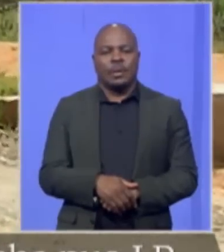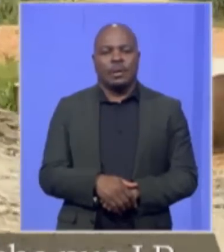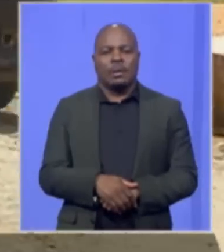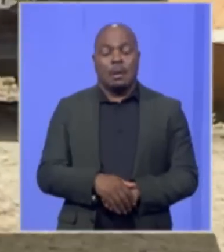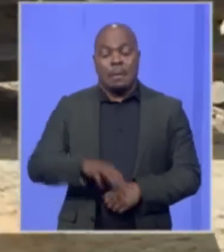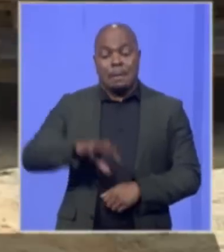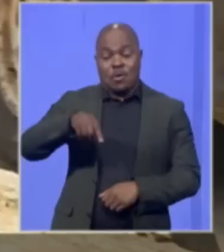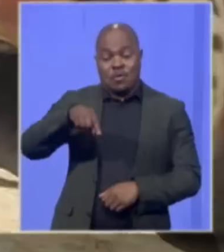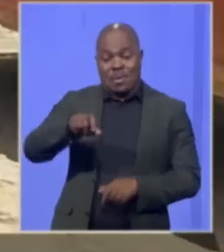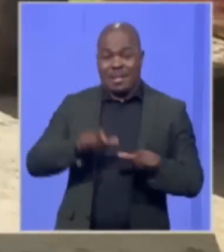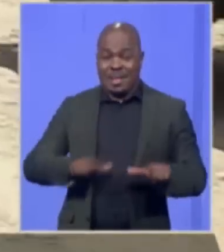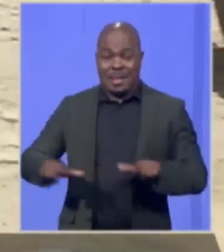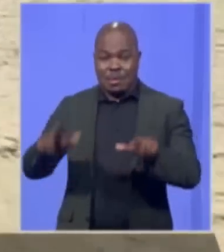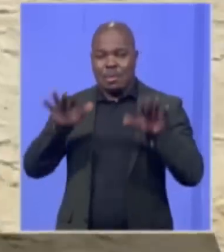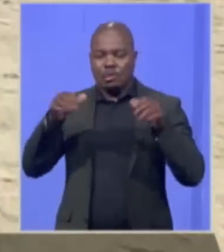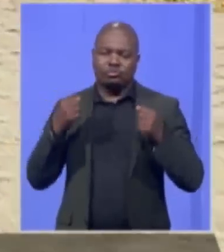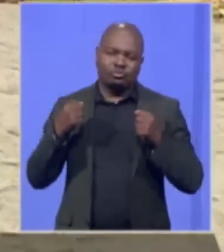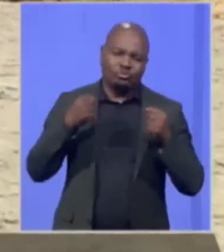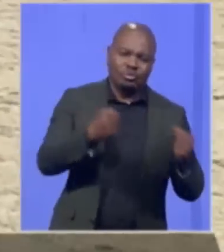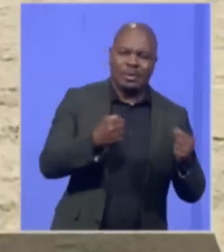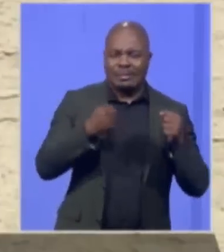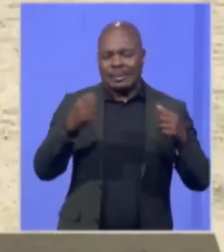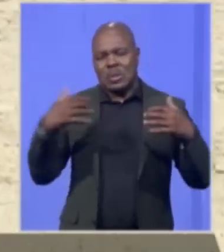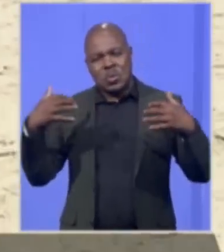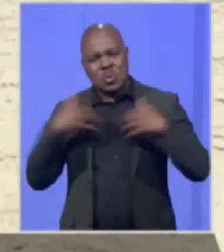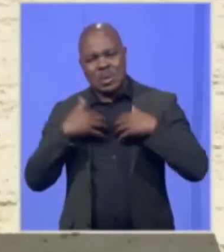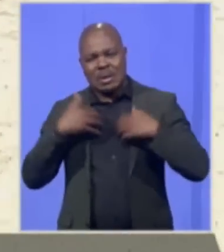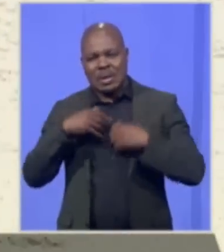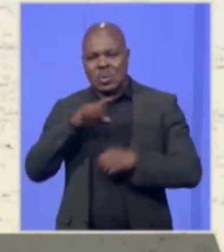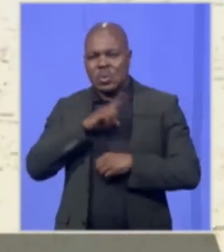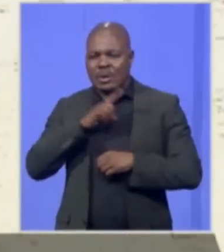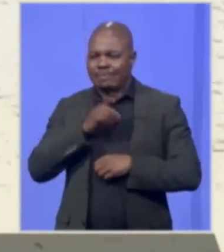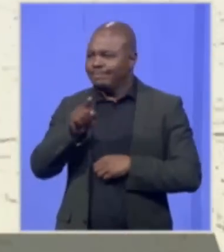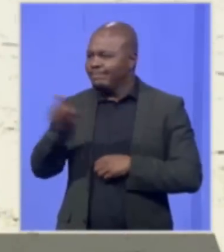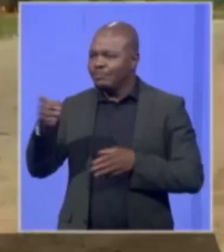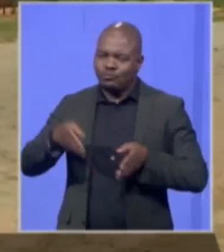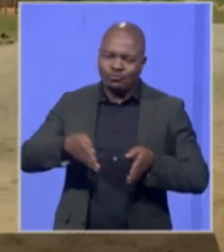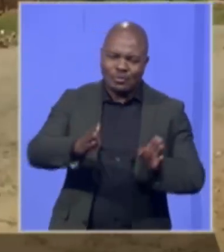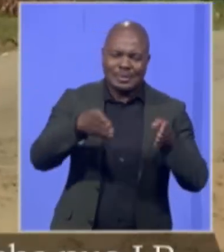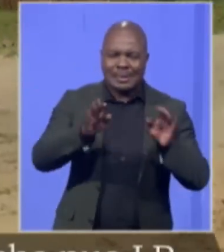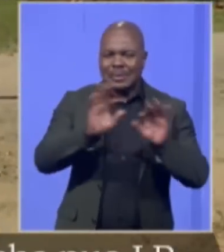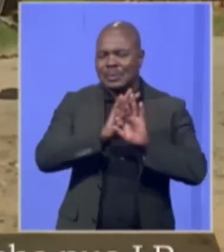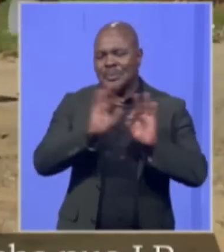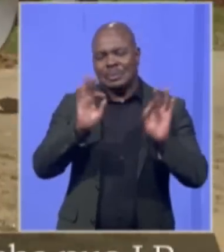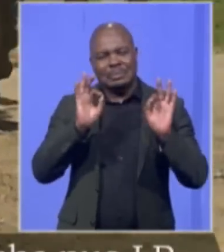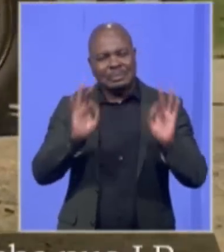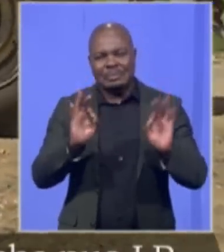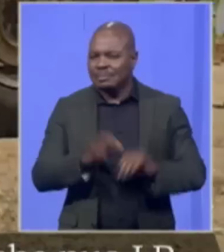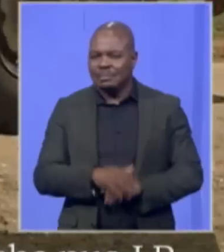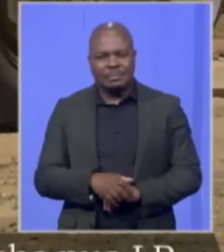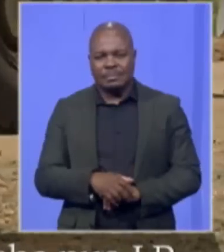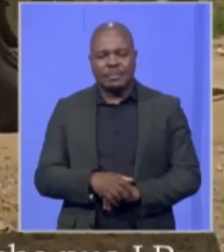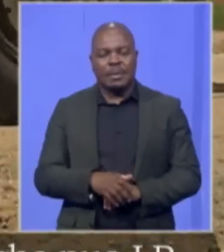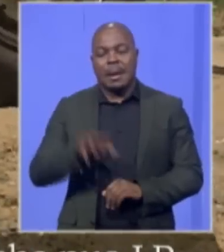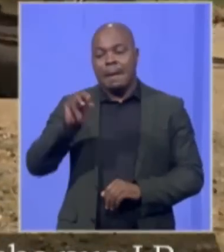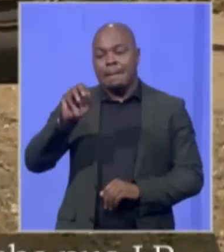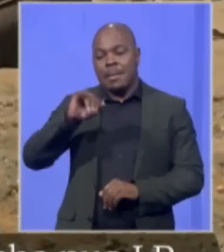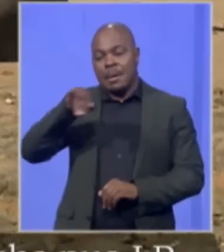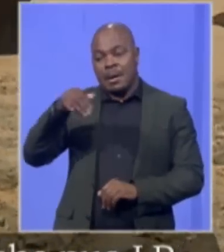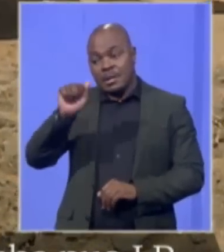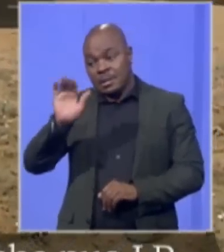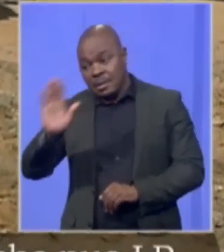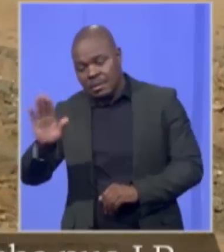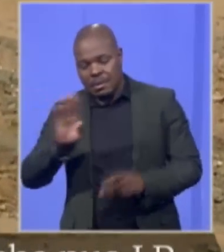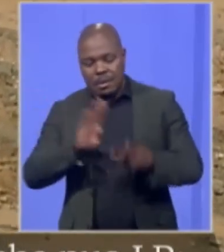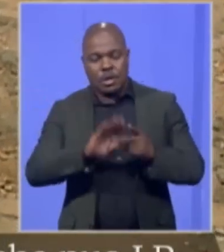Bakgweetsi mo profenseng ya Limpopo ba tlhobaediwa ke seemo se se sa siamang sa ditsela. Baagi kwa ga Maja le kwa ga Tshweni